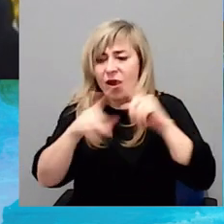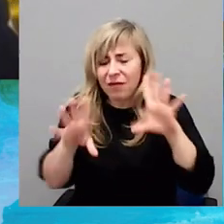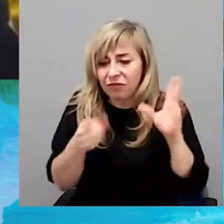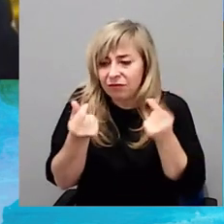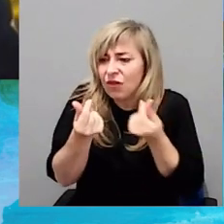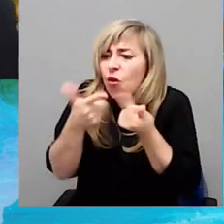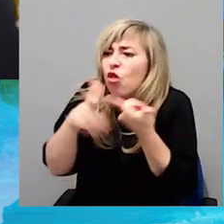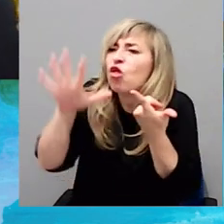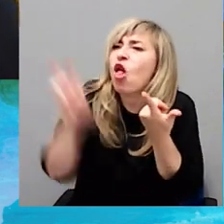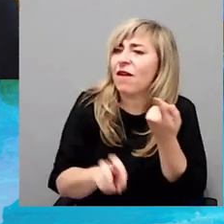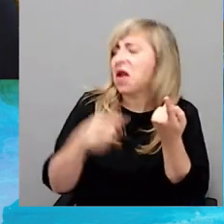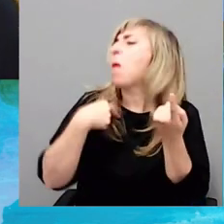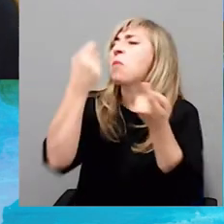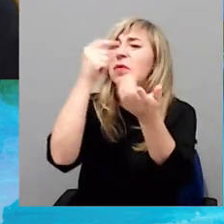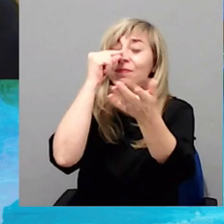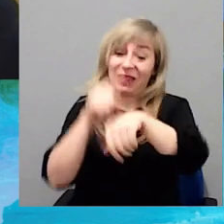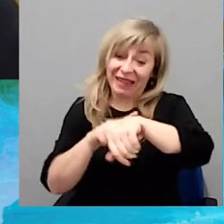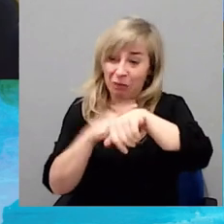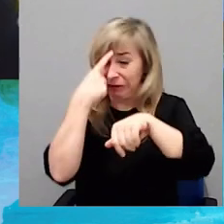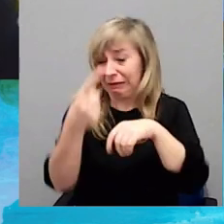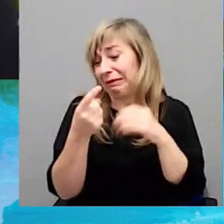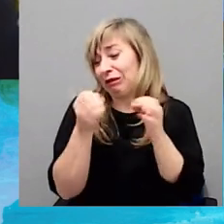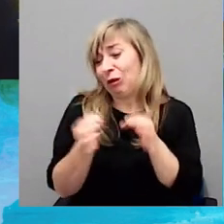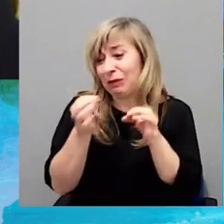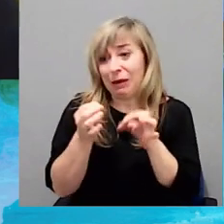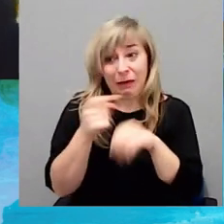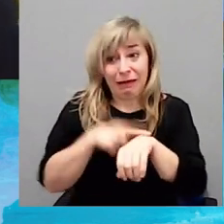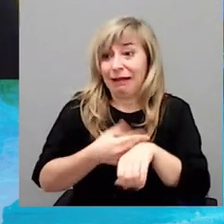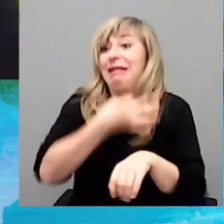Can you answer me rather quickly? Because, you know,